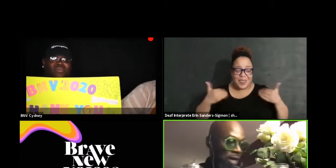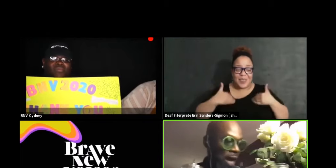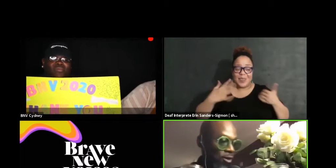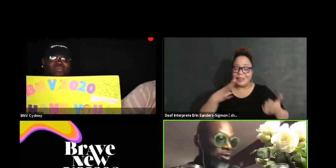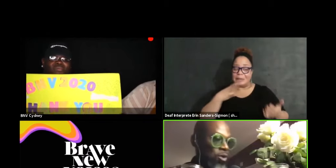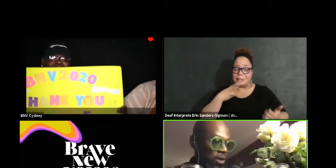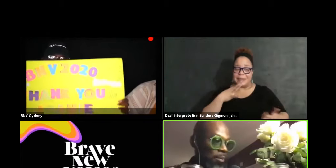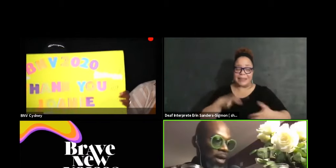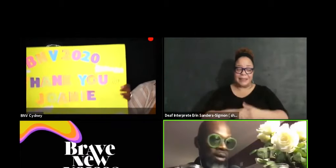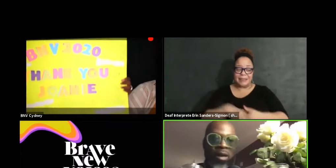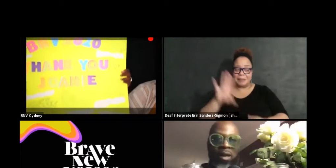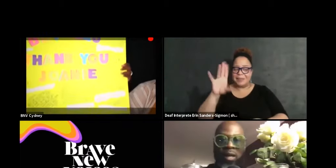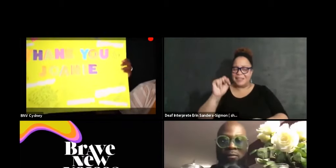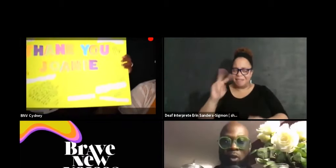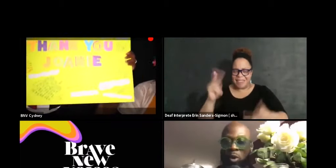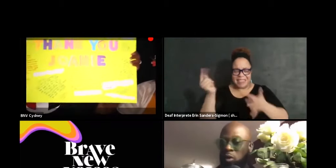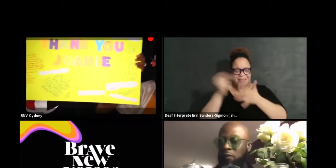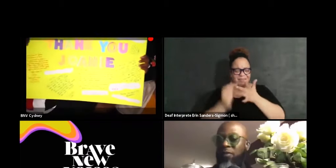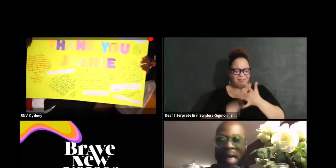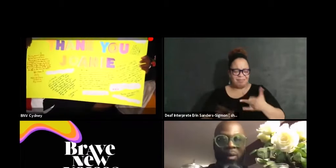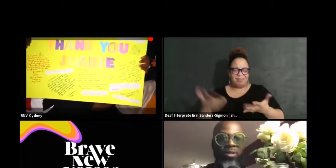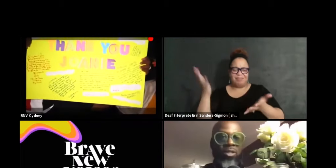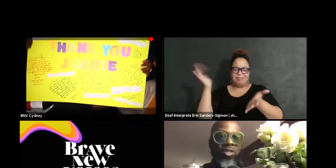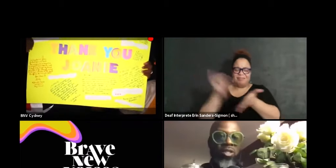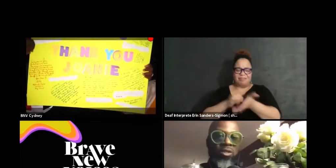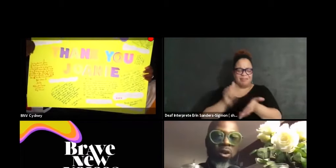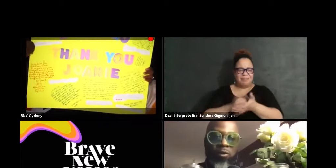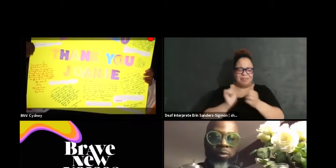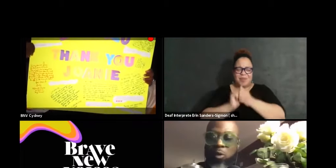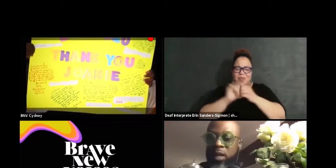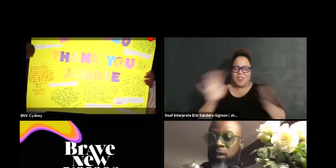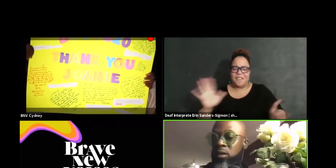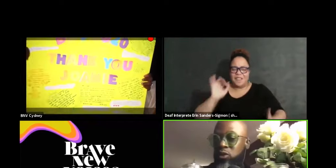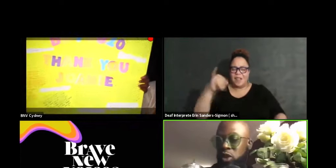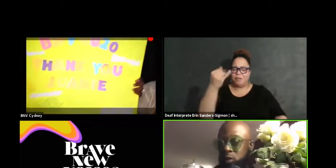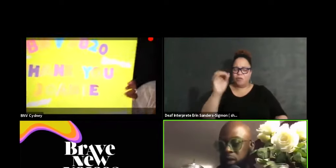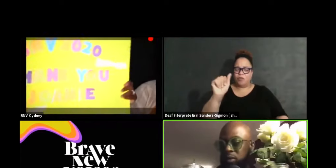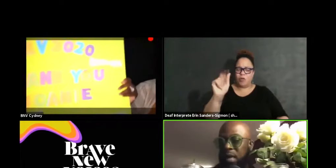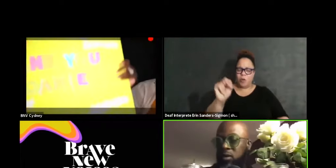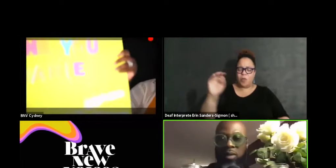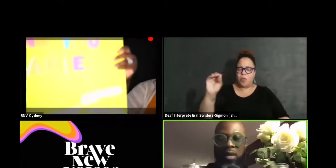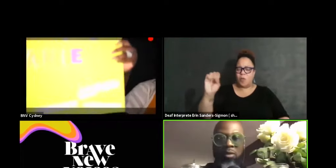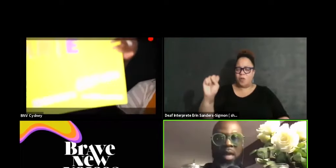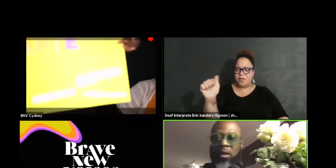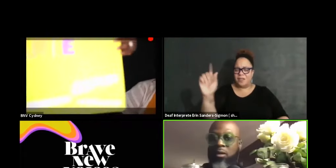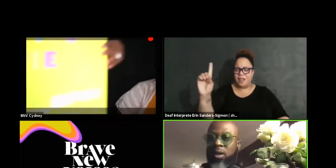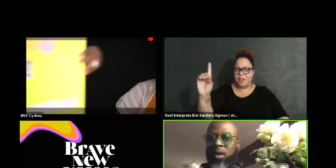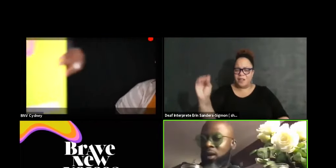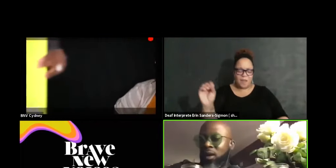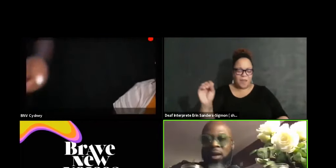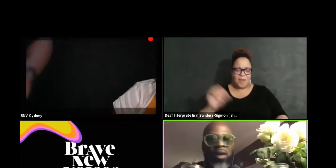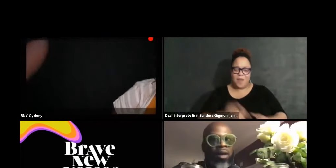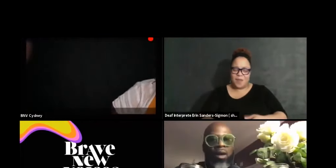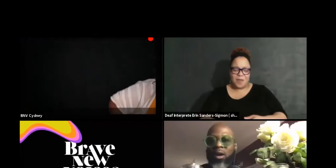Joan Osado. So yeah, man, give homegirl her flowers because she deserves them. Queen Joni, thank you, thank you, thank